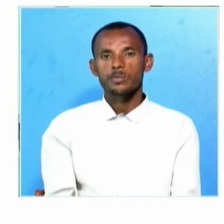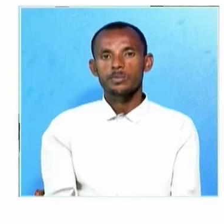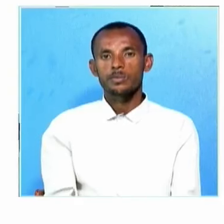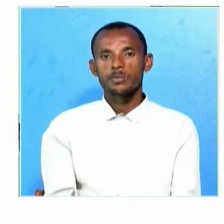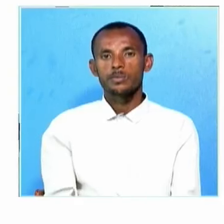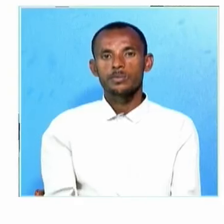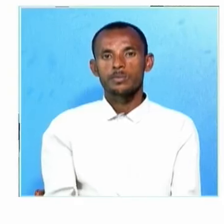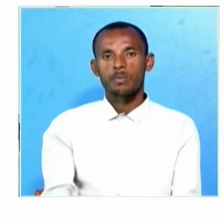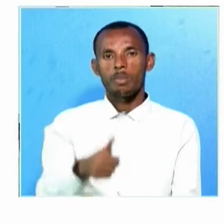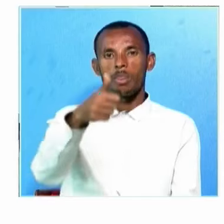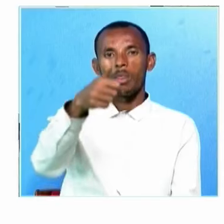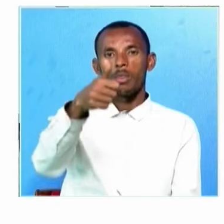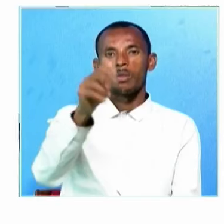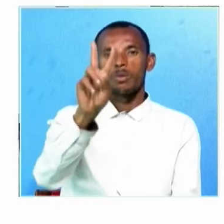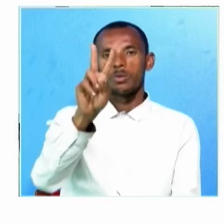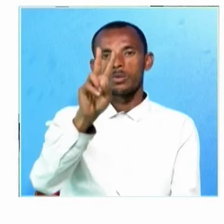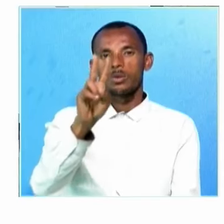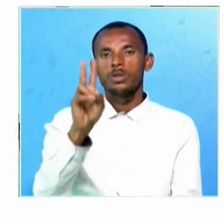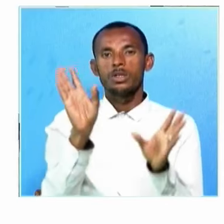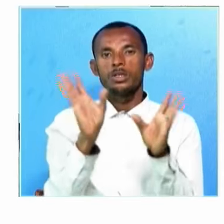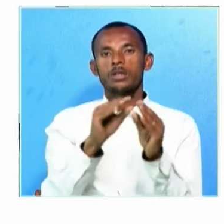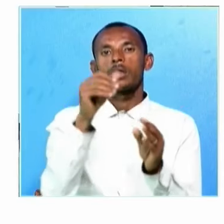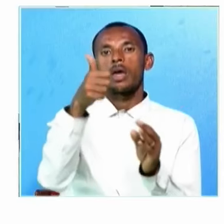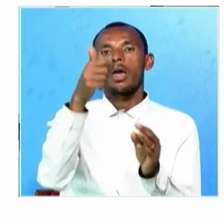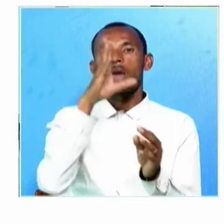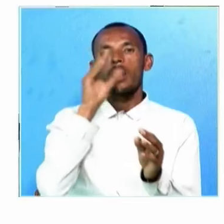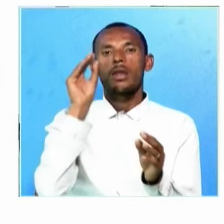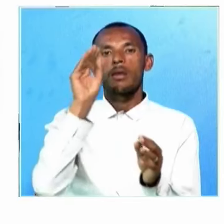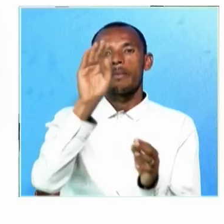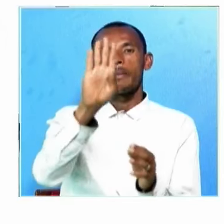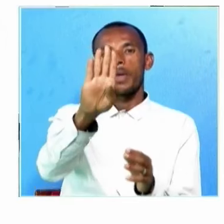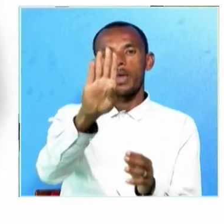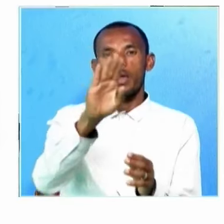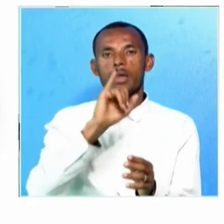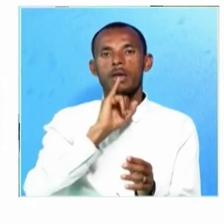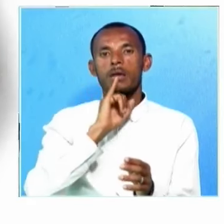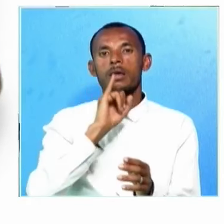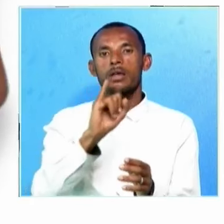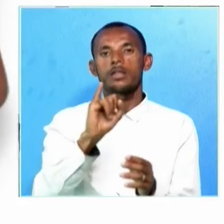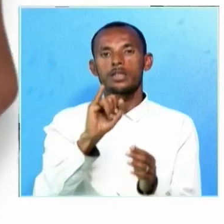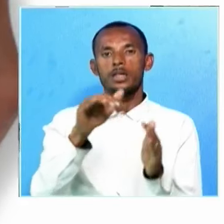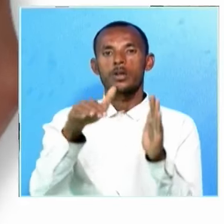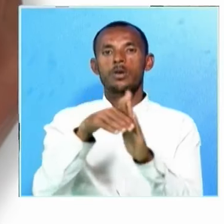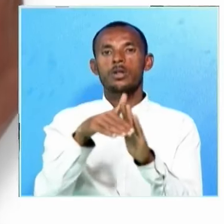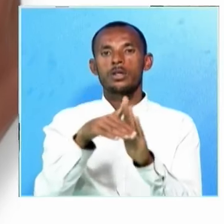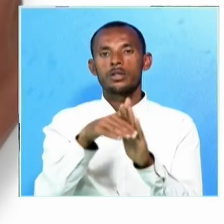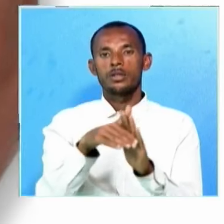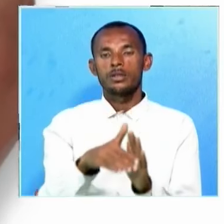A and B is denoted